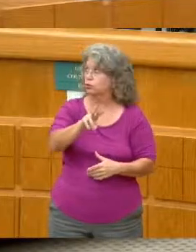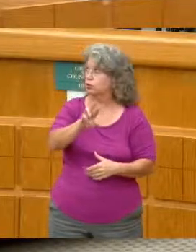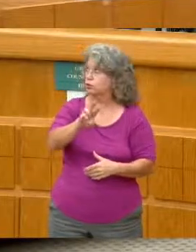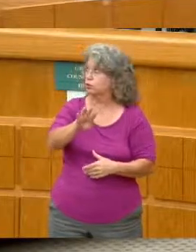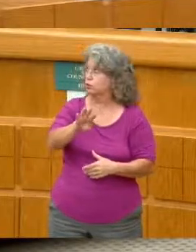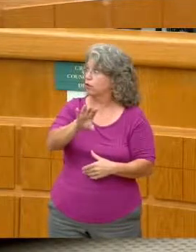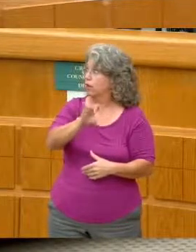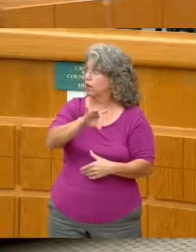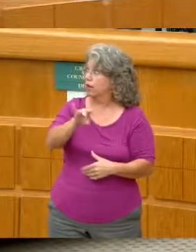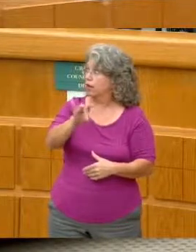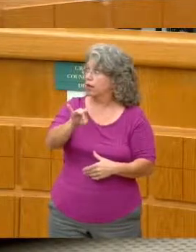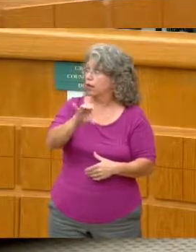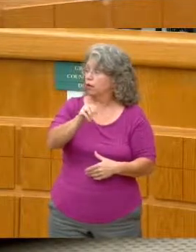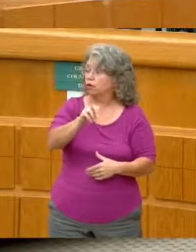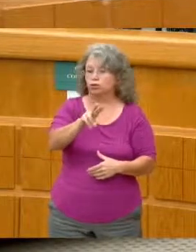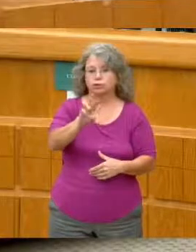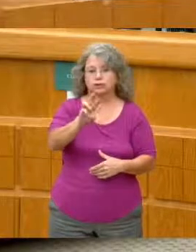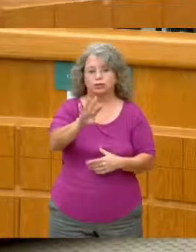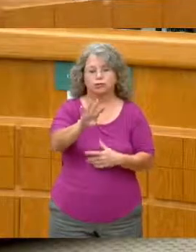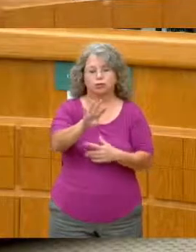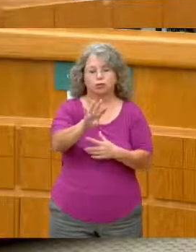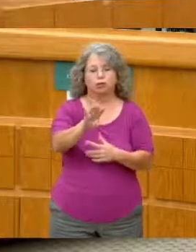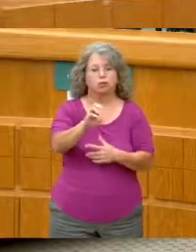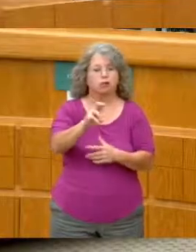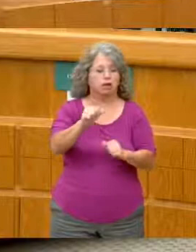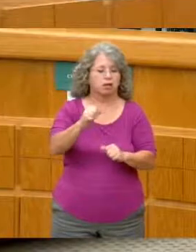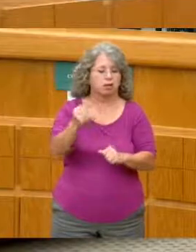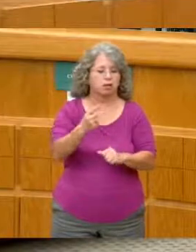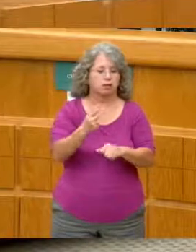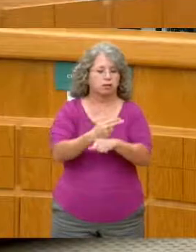888-0264. Of course, you can always go online at